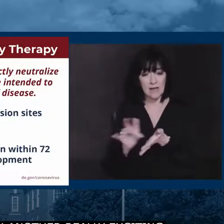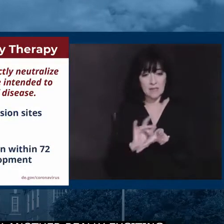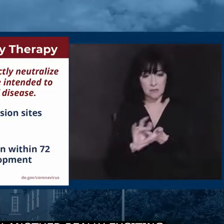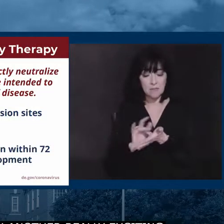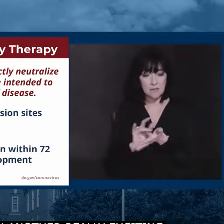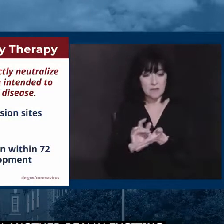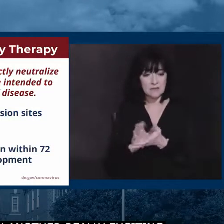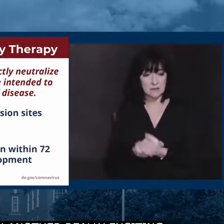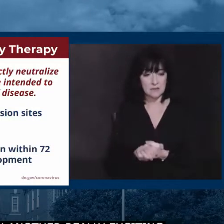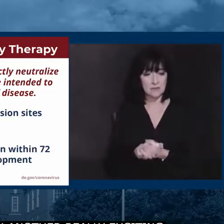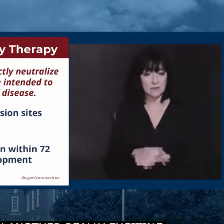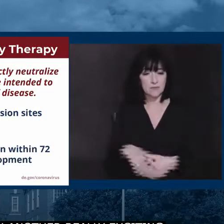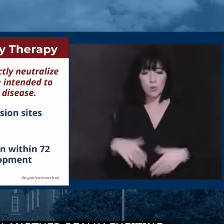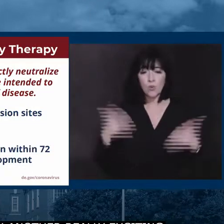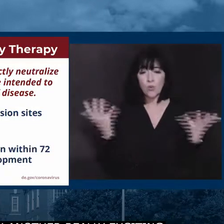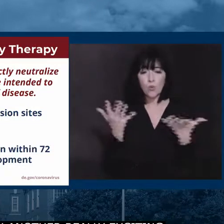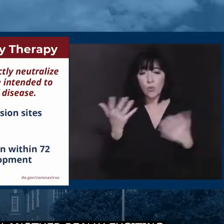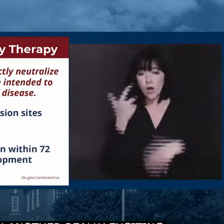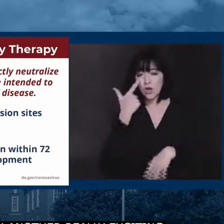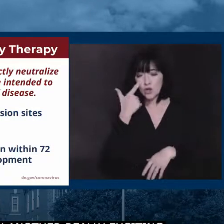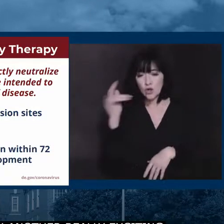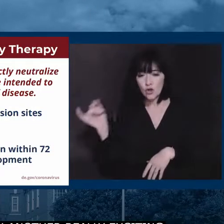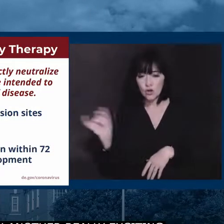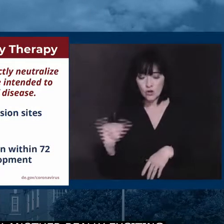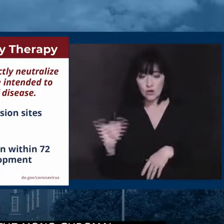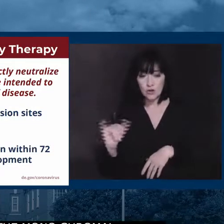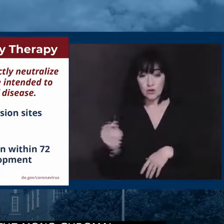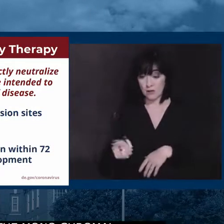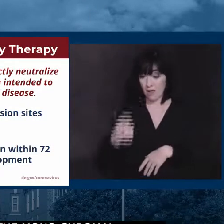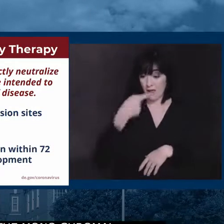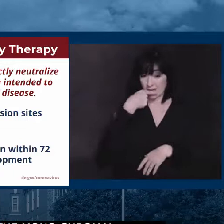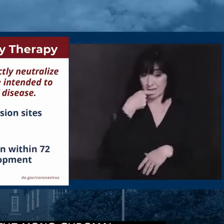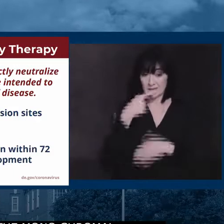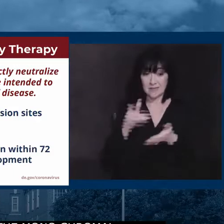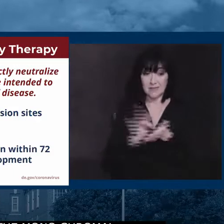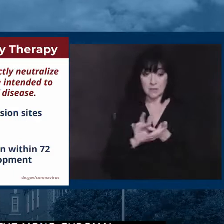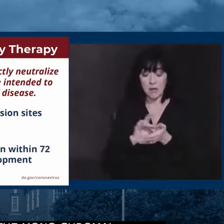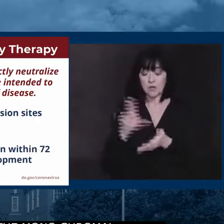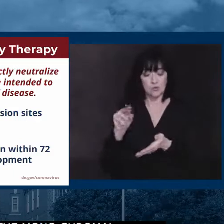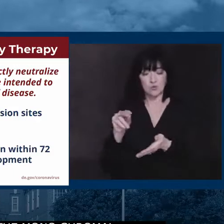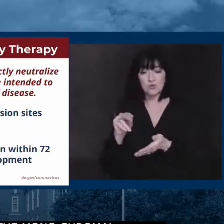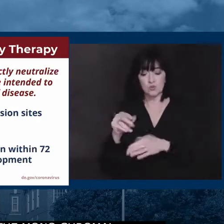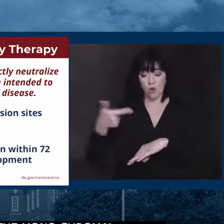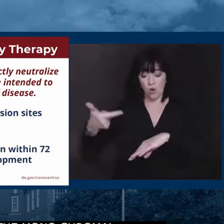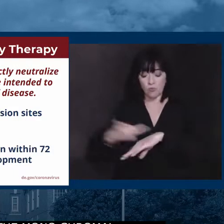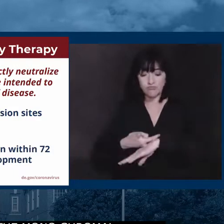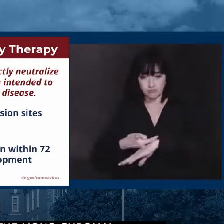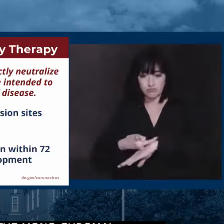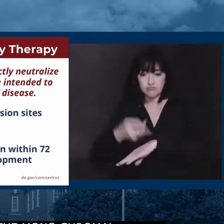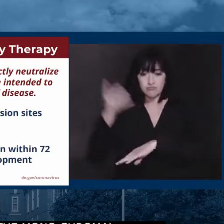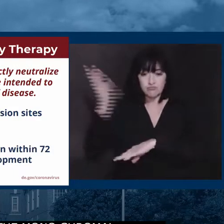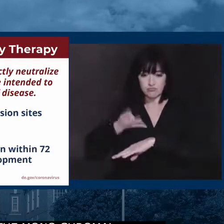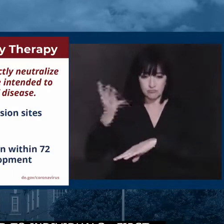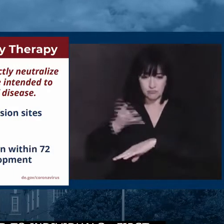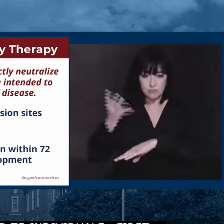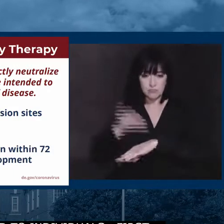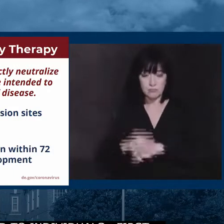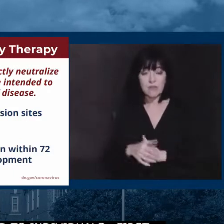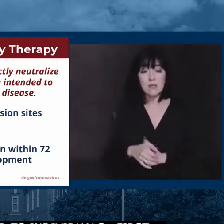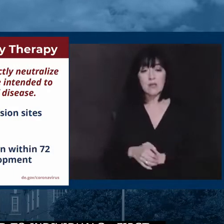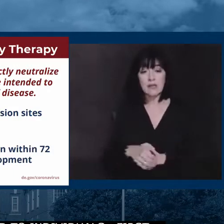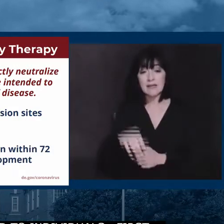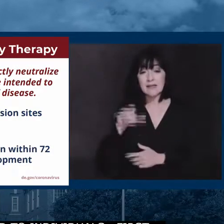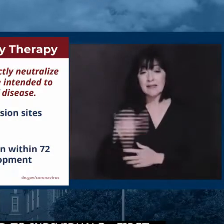bit about what they are. Monoclonal antibodies are man-made, and they're man-made to